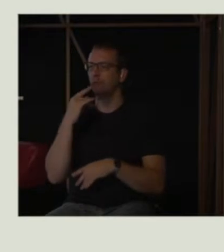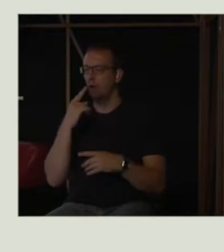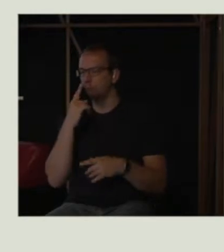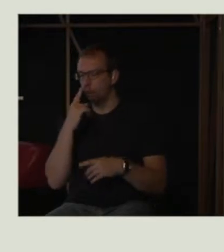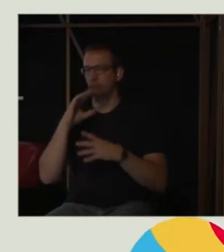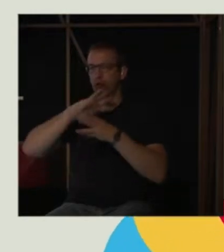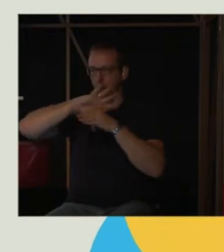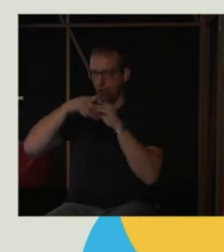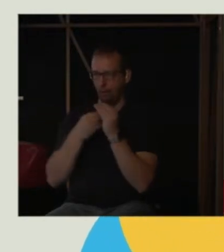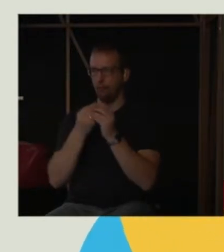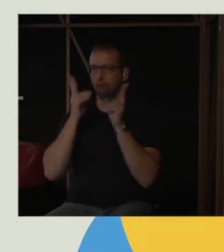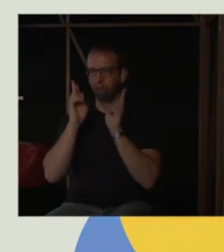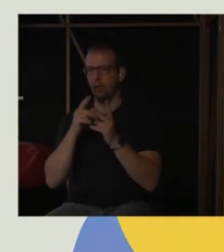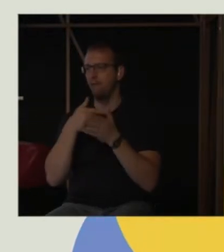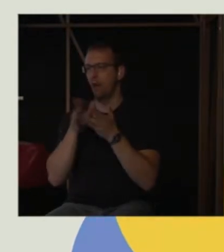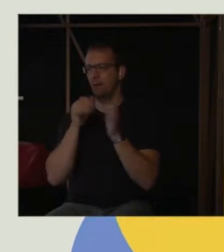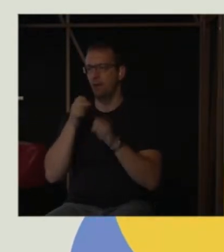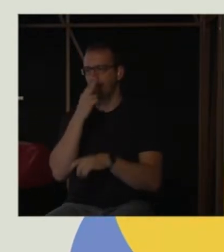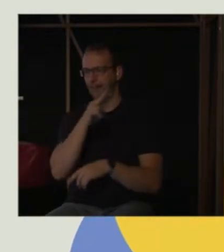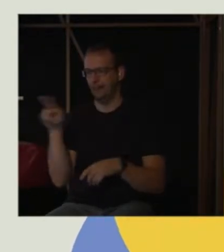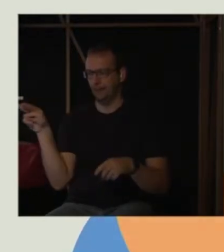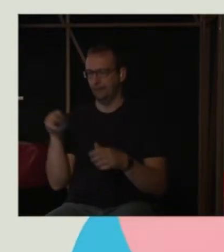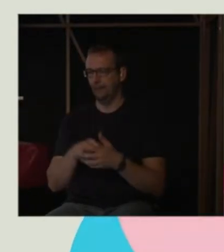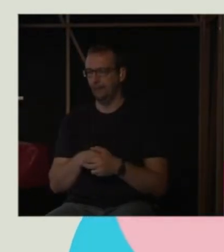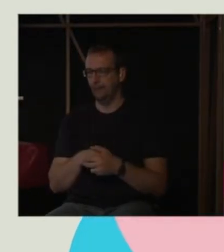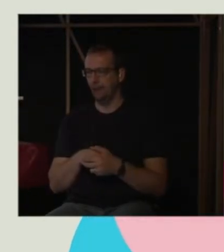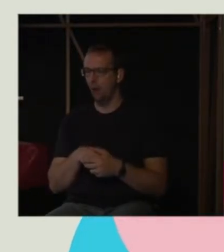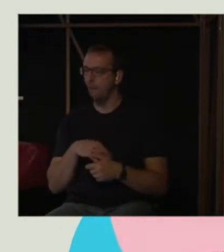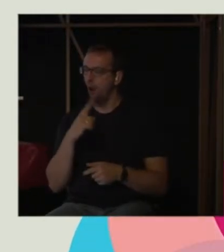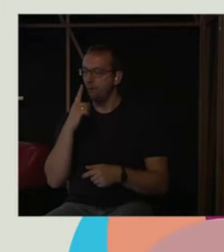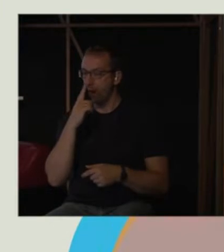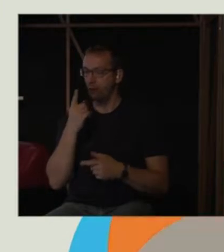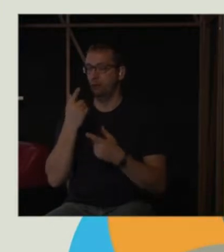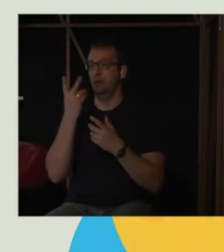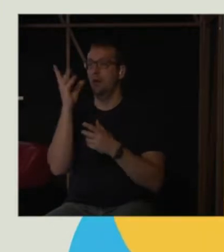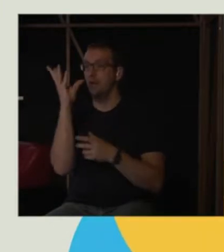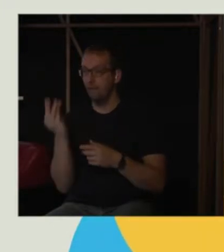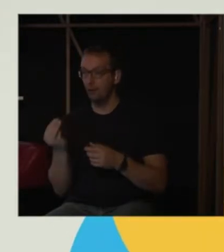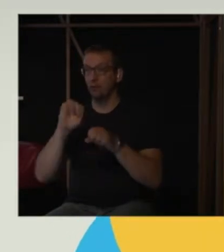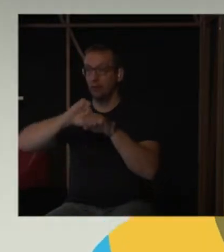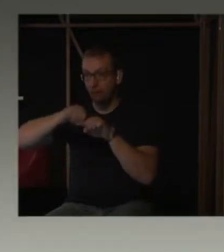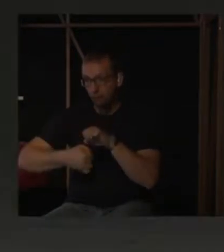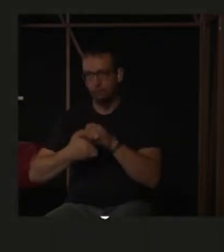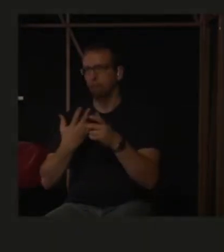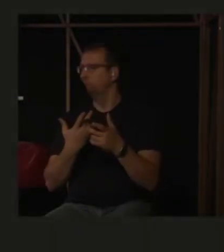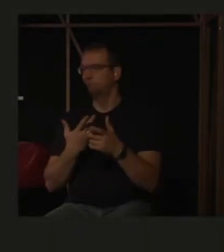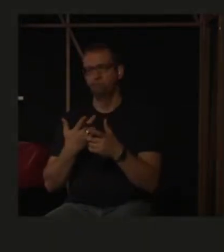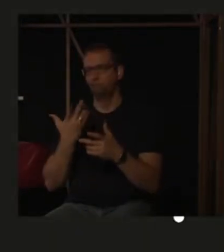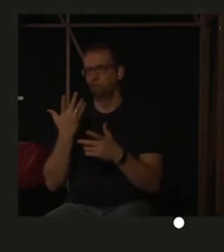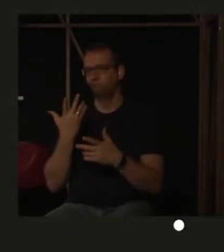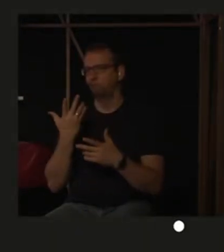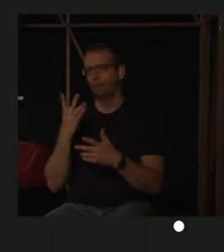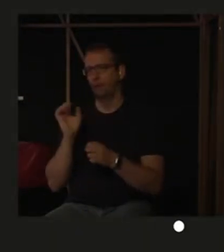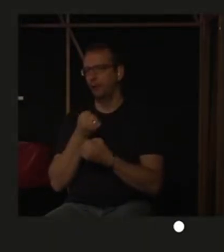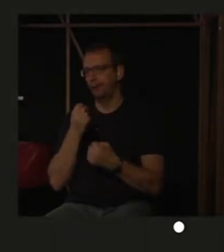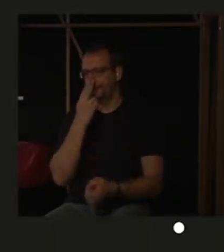in colour blindness, one cone cell doesn't function properly, or at all, so many colours look the same. Did you know it's